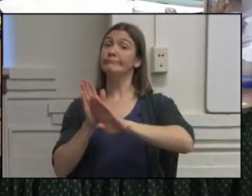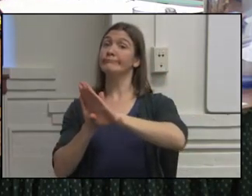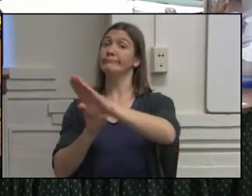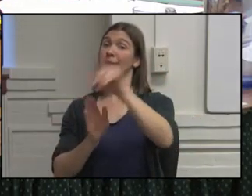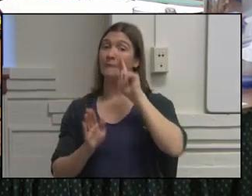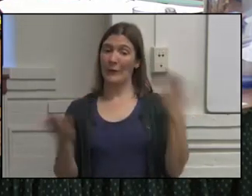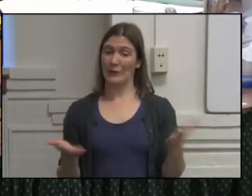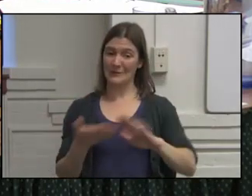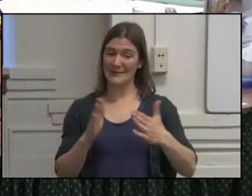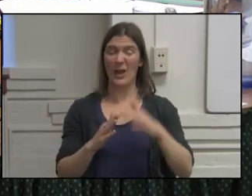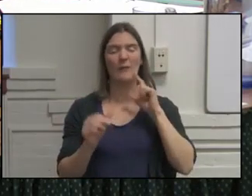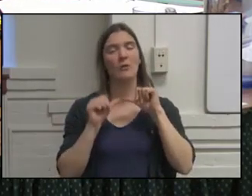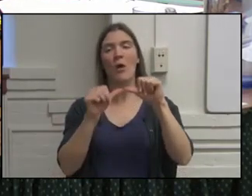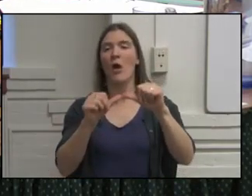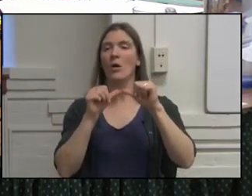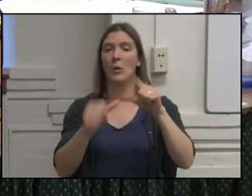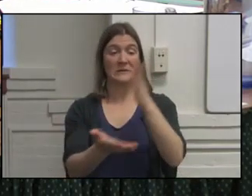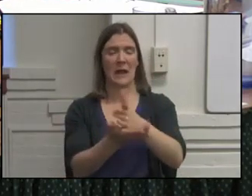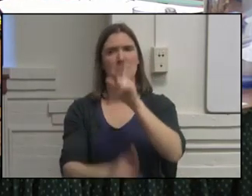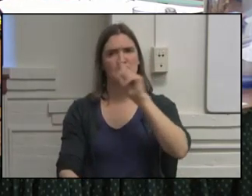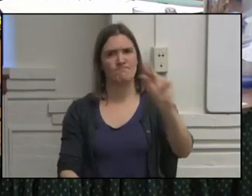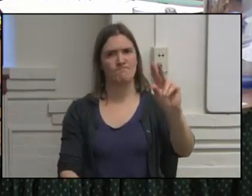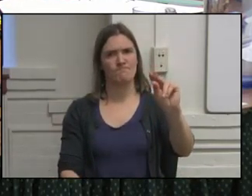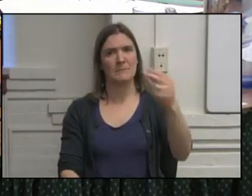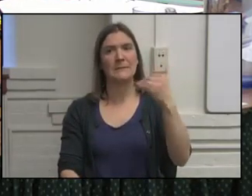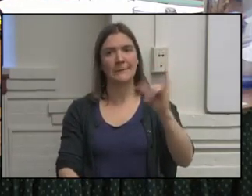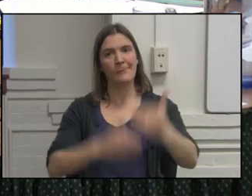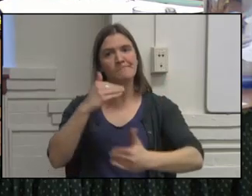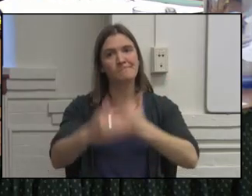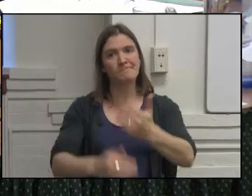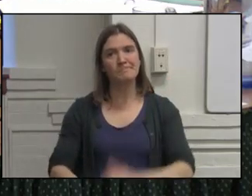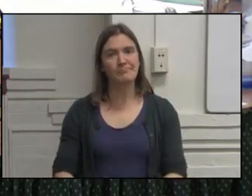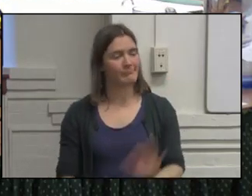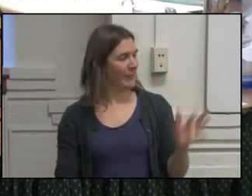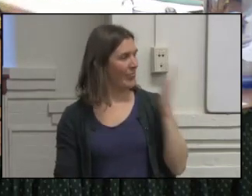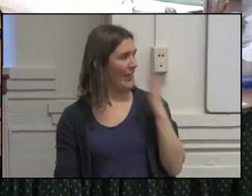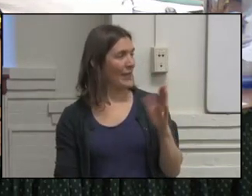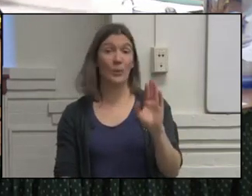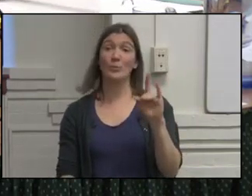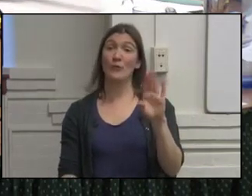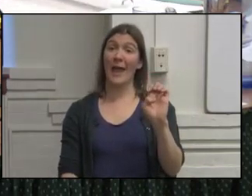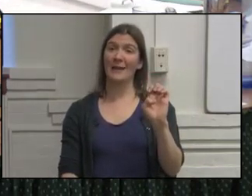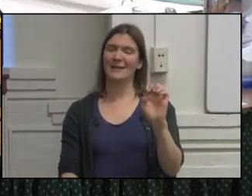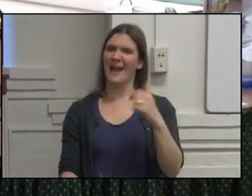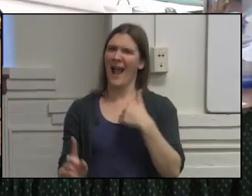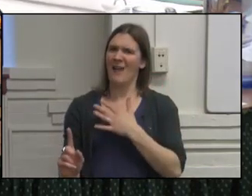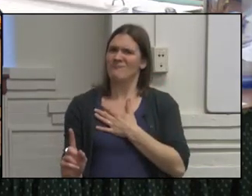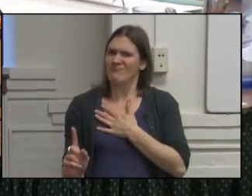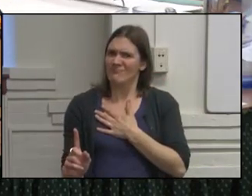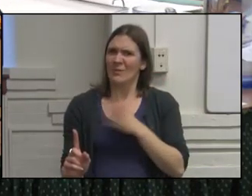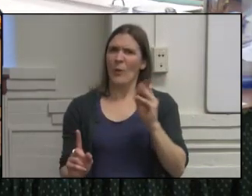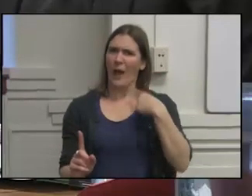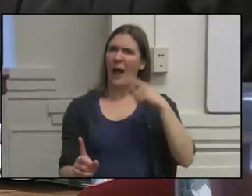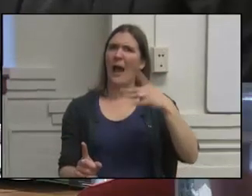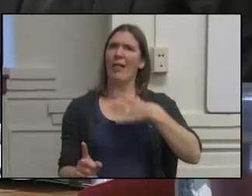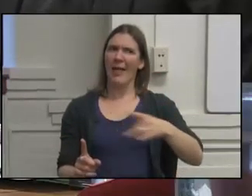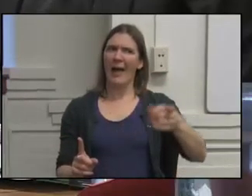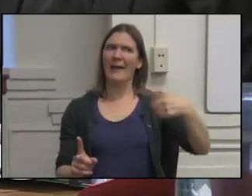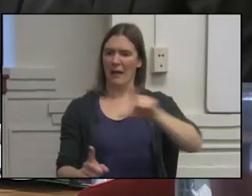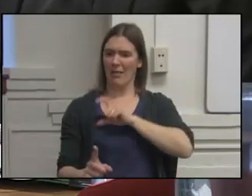Brattleboro and an ongoing effort that we're on top of. Thank you, Tim. I appreciated the way that they worked in the